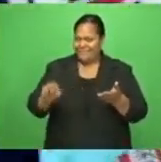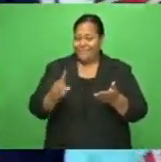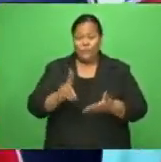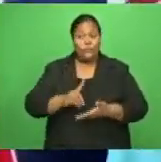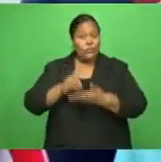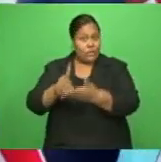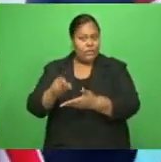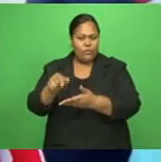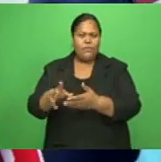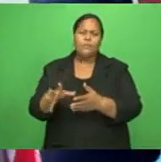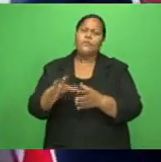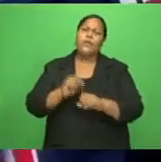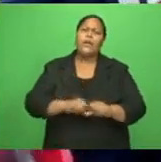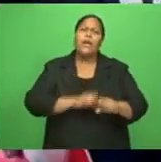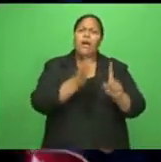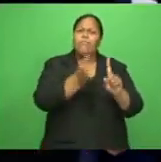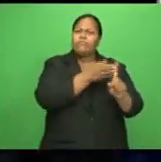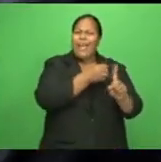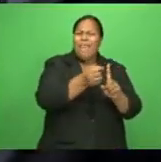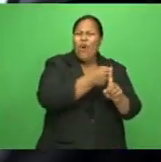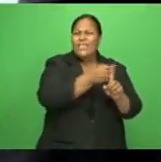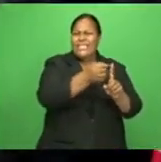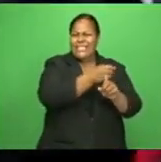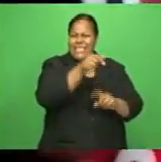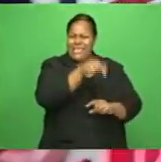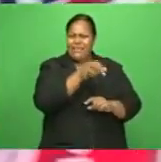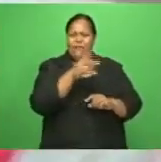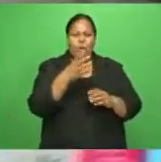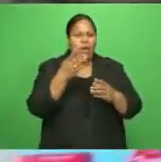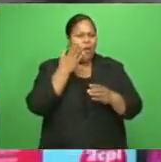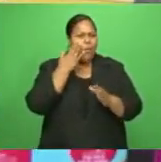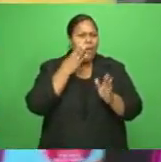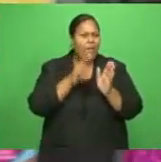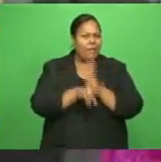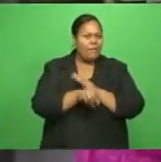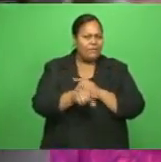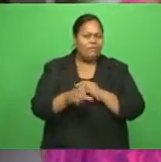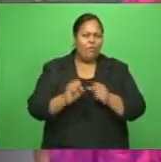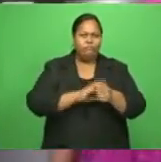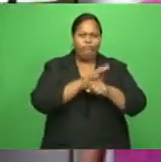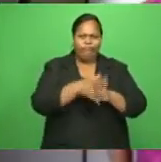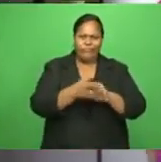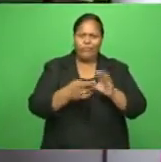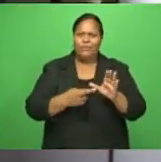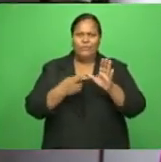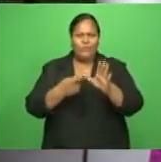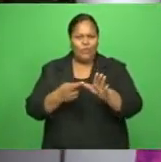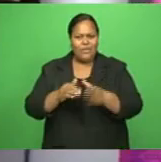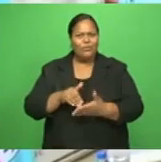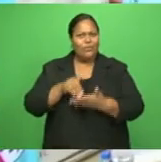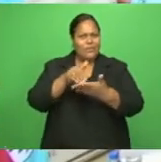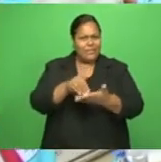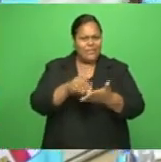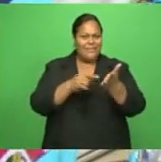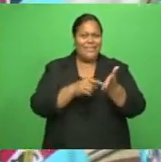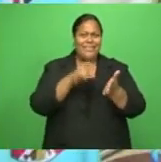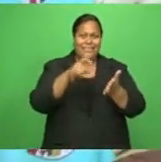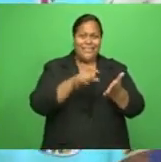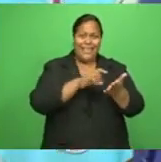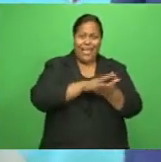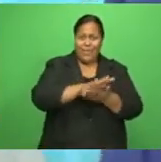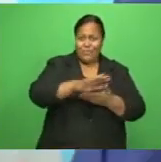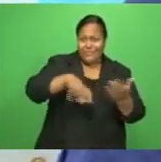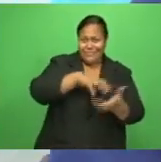nationwide campaign to raise funds for Fiji's COVID-19 response and to assist victims of Tropical Cyclone Harold. Prime